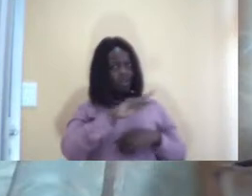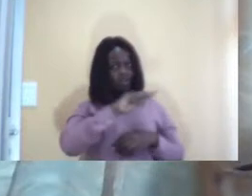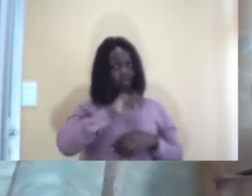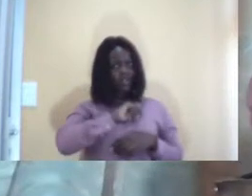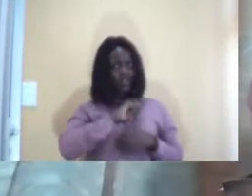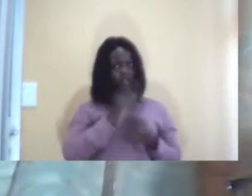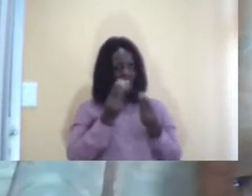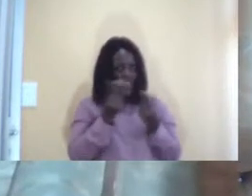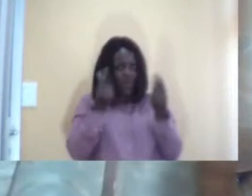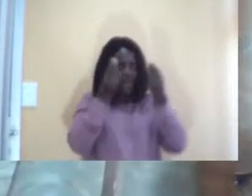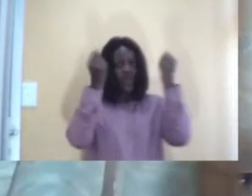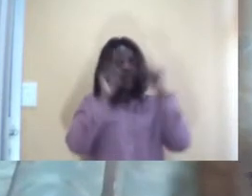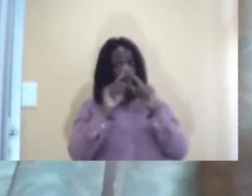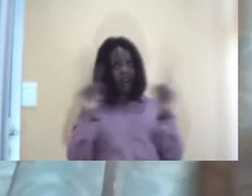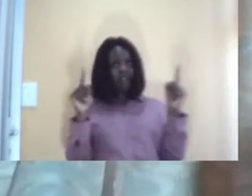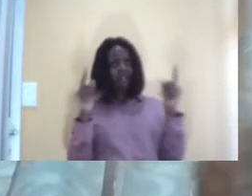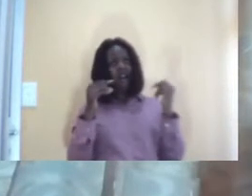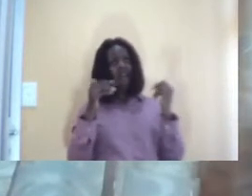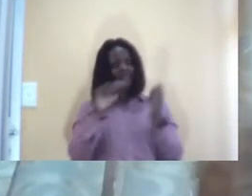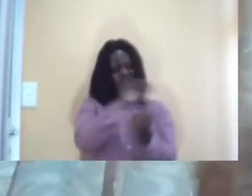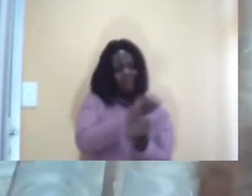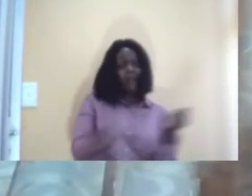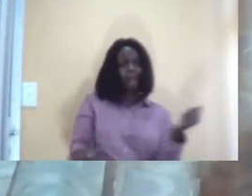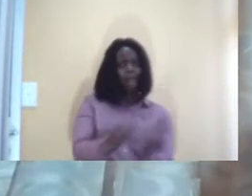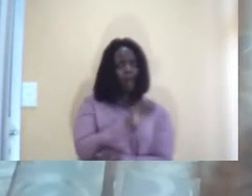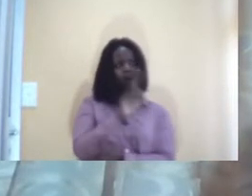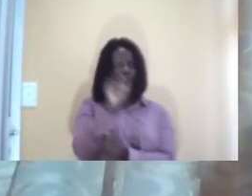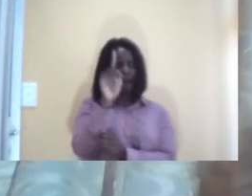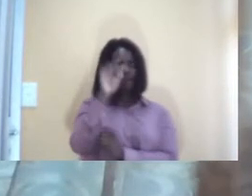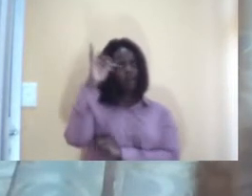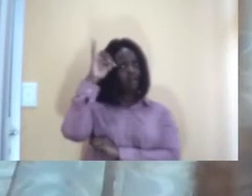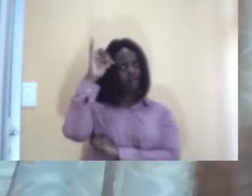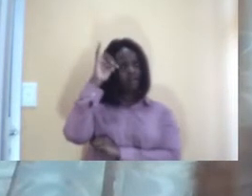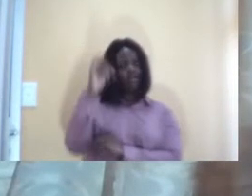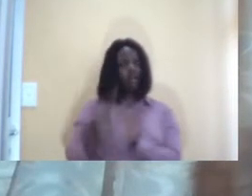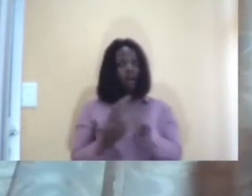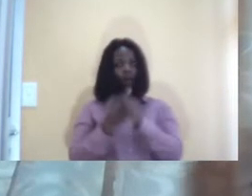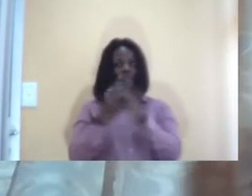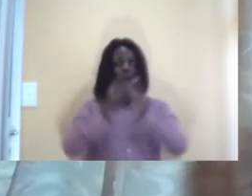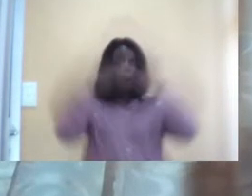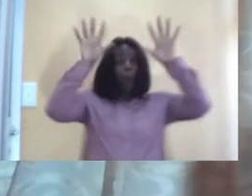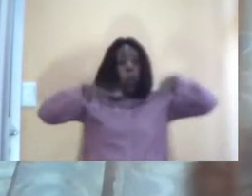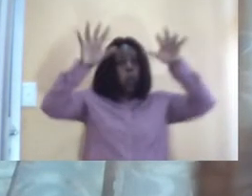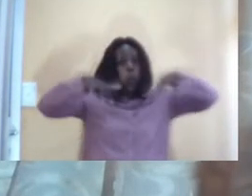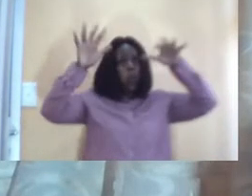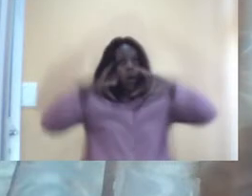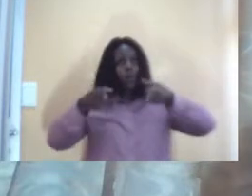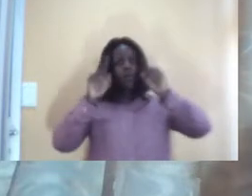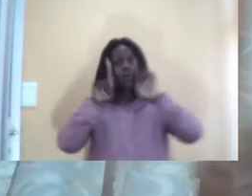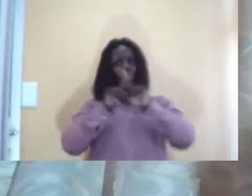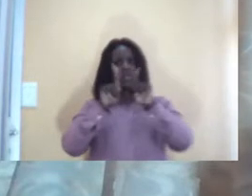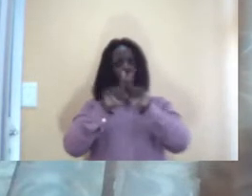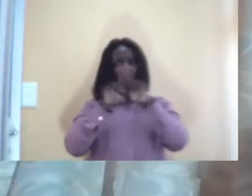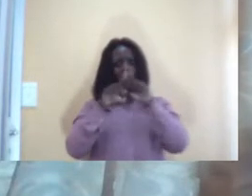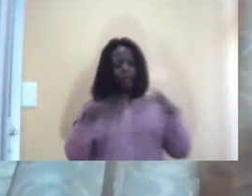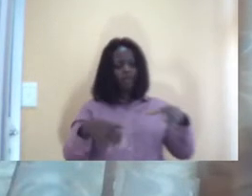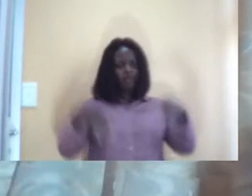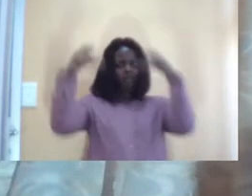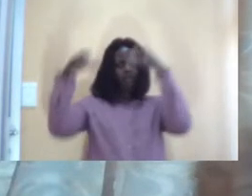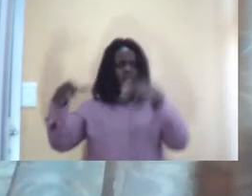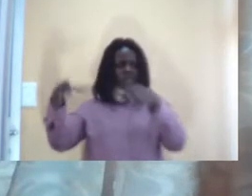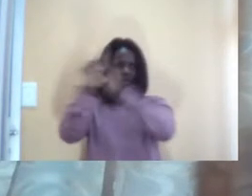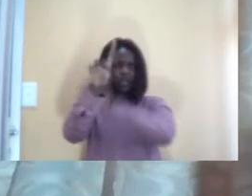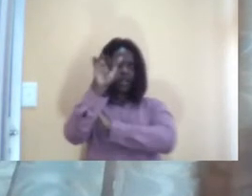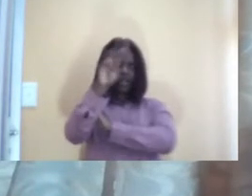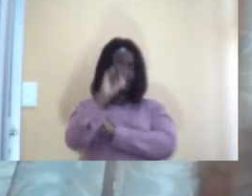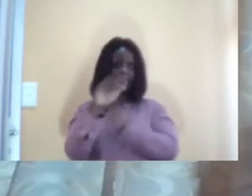of a damaging a storm, which results in floods, building up of dams, loss of infrastructure, and for the